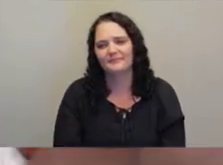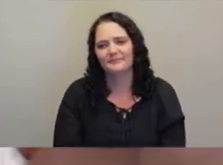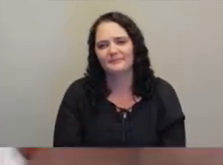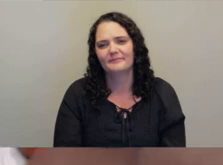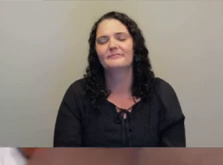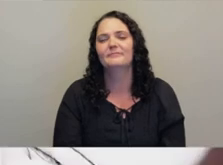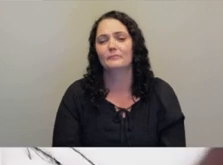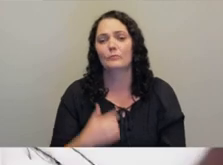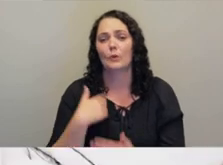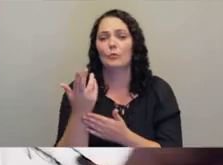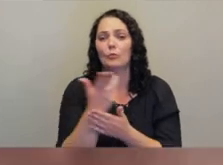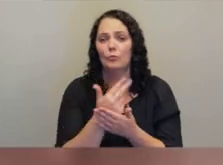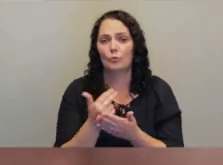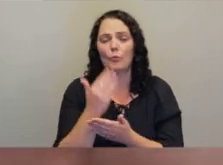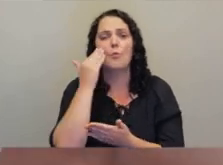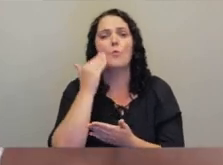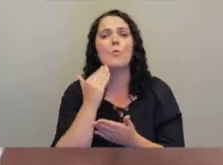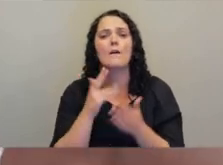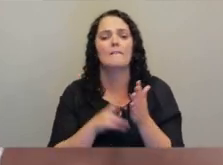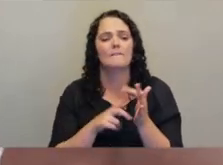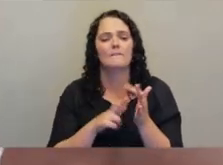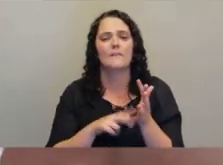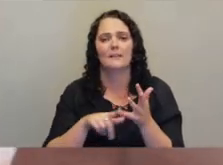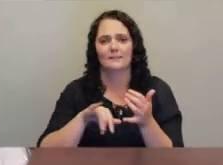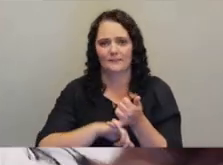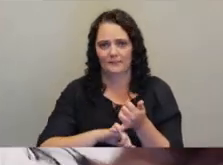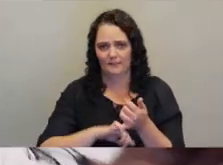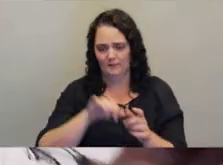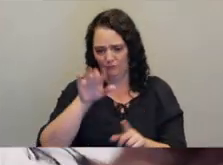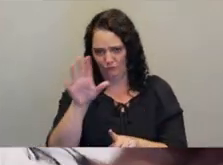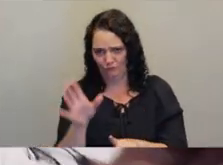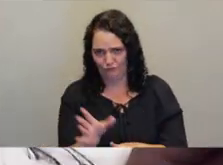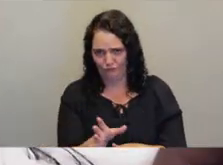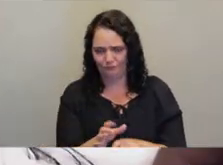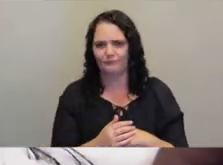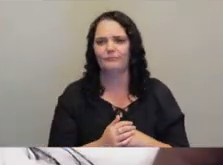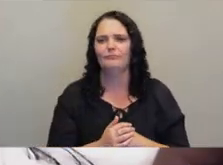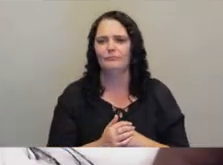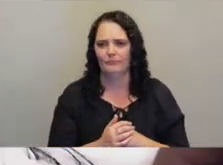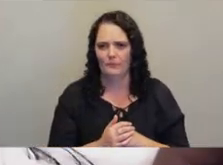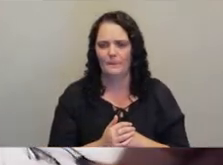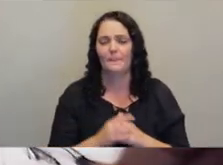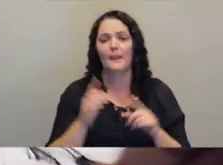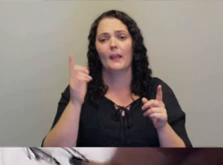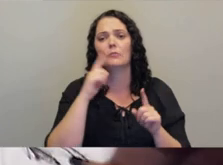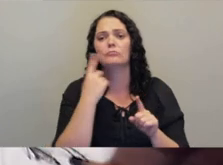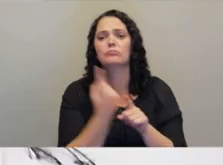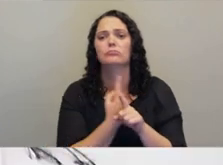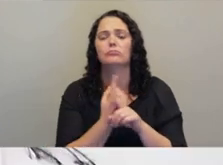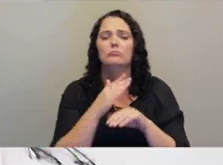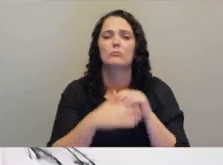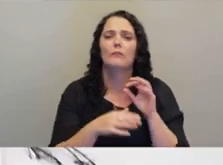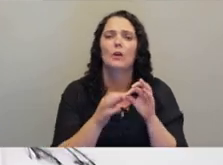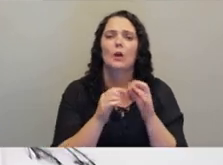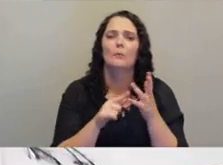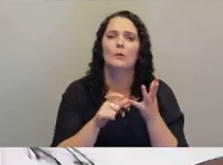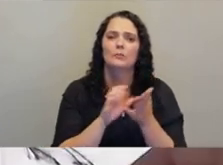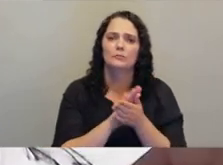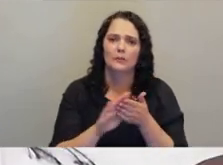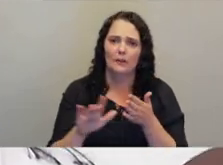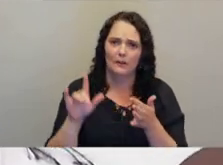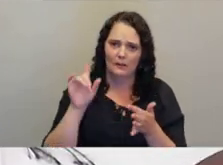then. All right, now Boucher, let's talk a little bit about Boucher. Boucher, associated with the Rococo